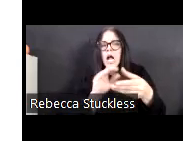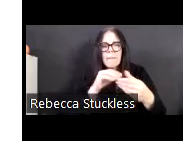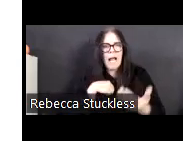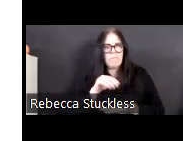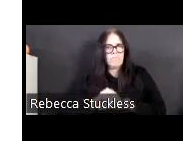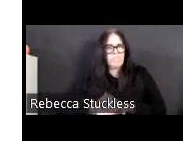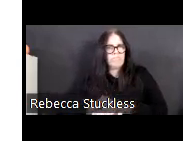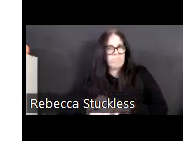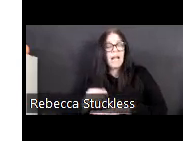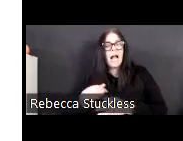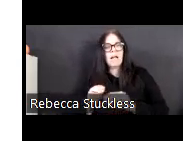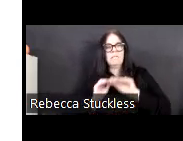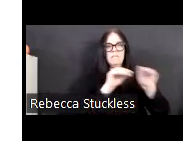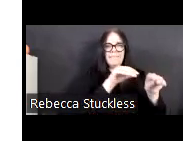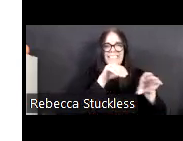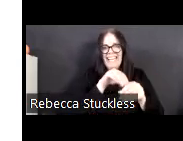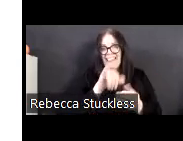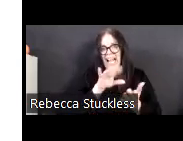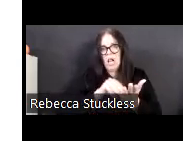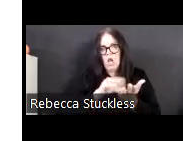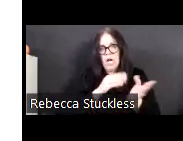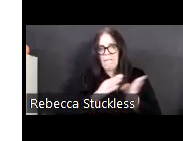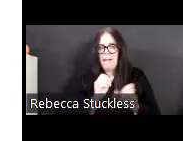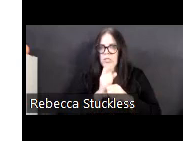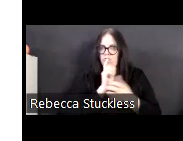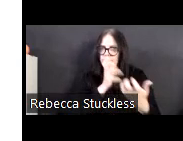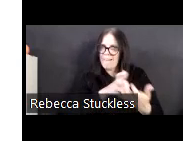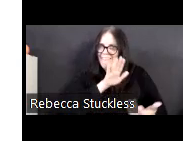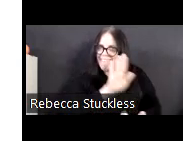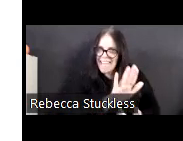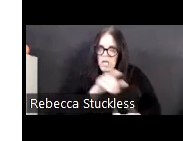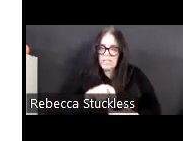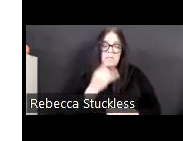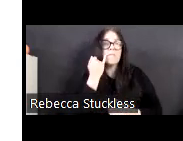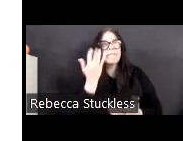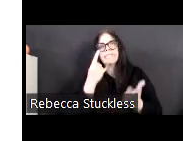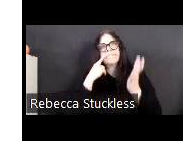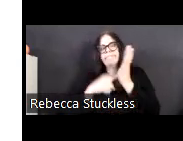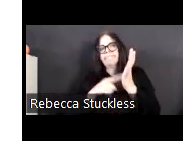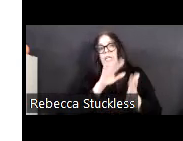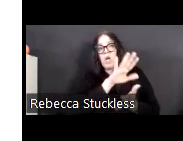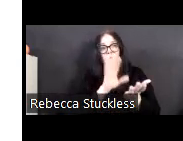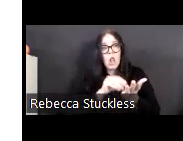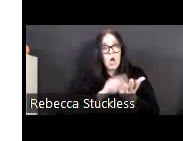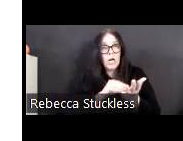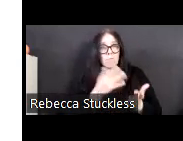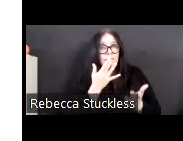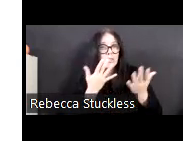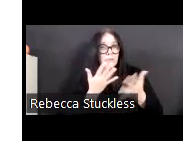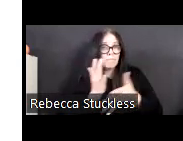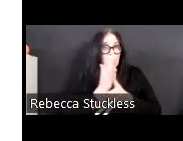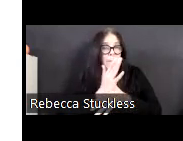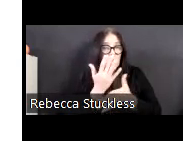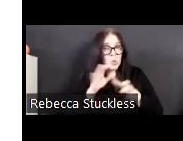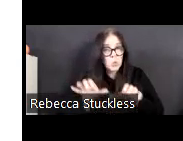I add that to the learning plan. So if their primary learning preference is by doing, I may write on the